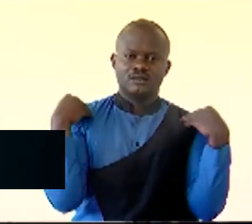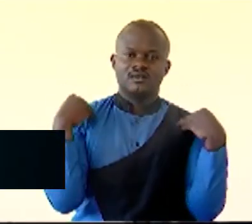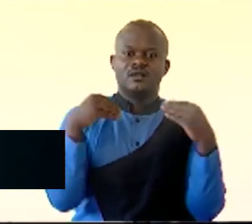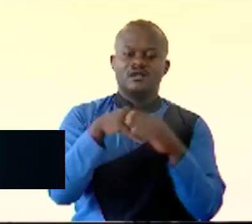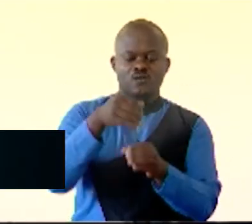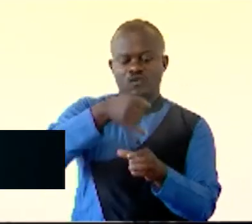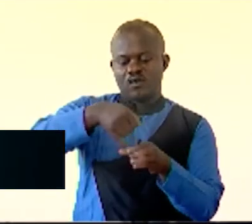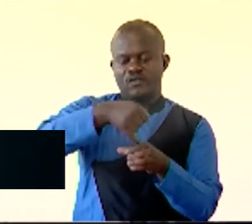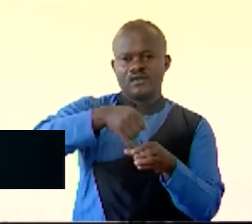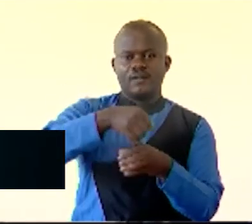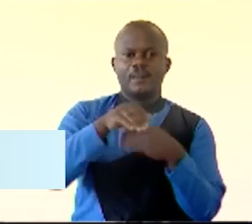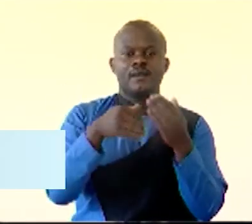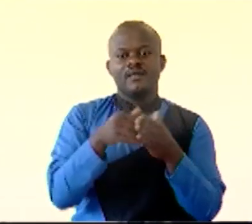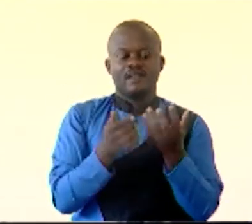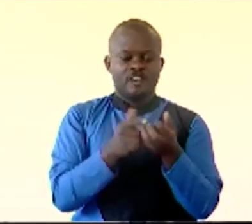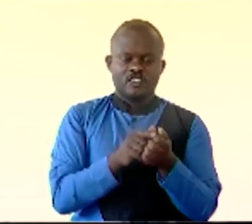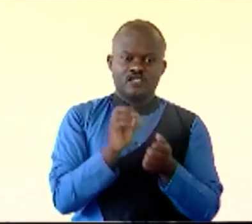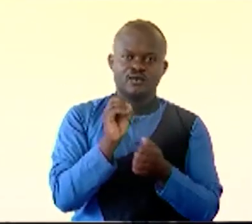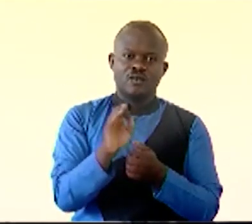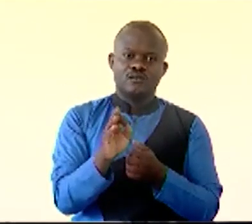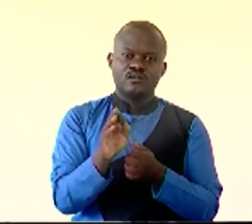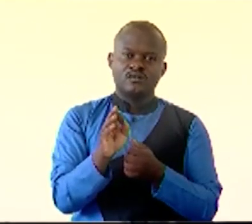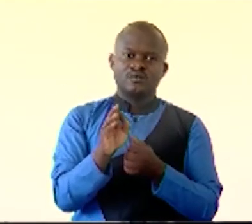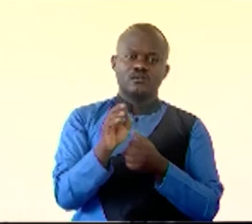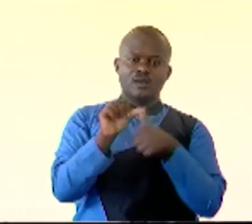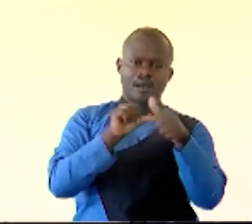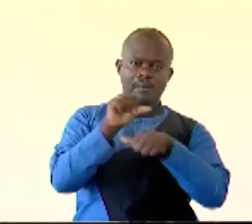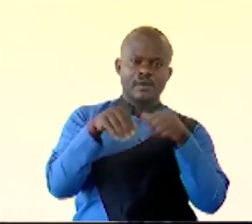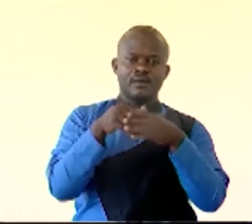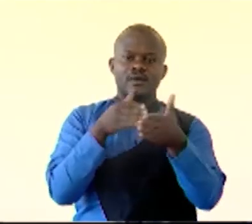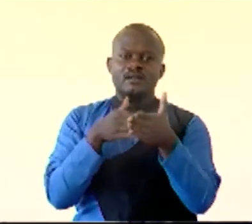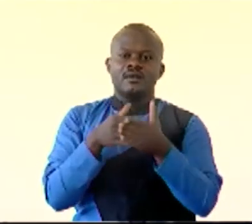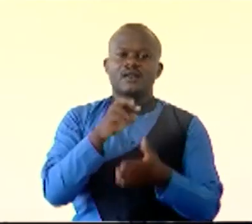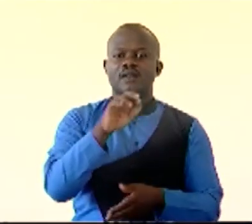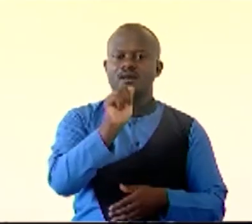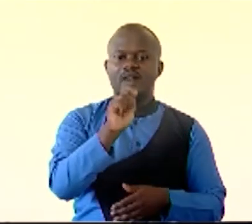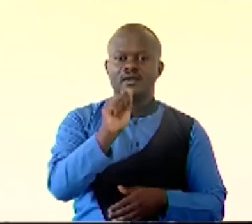involving the calculations of or about the limiting reactants.